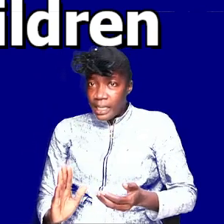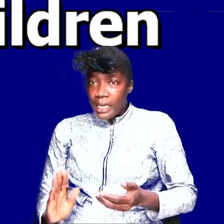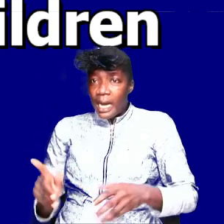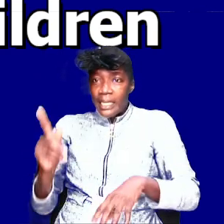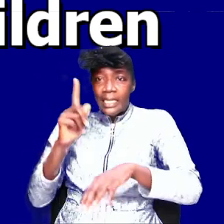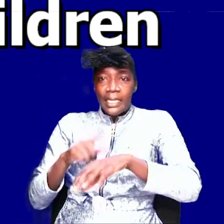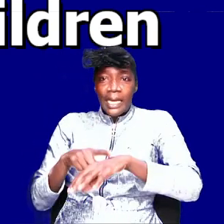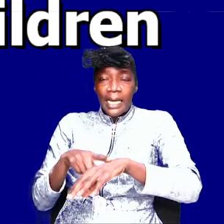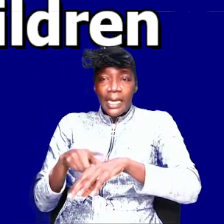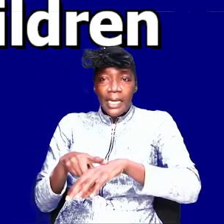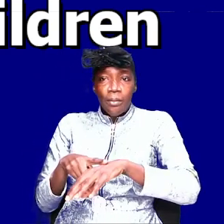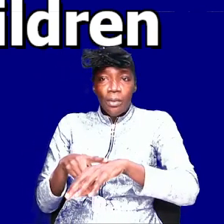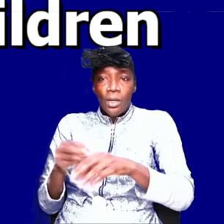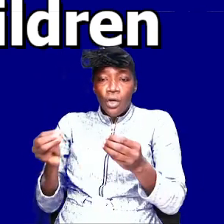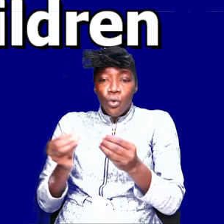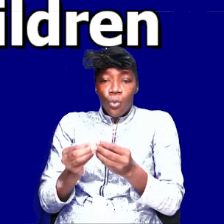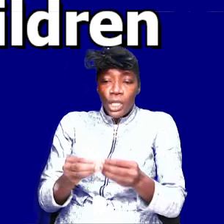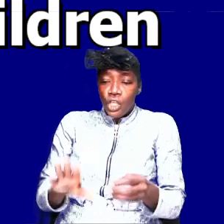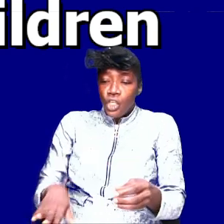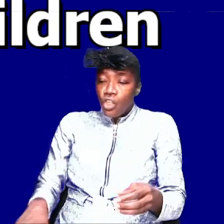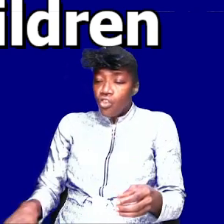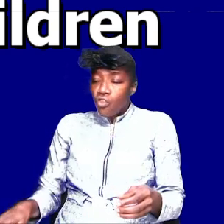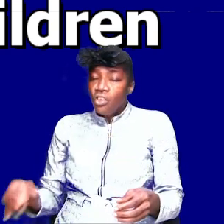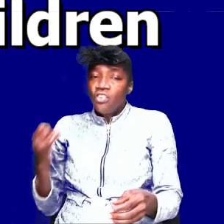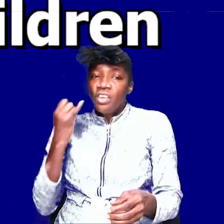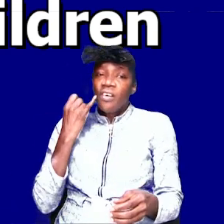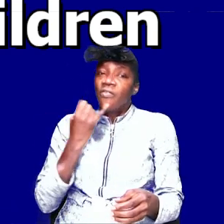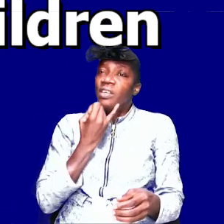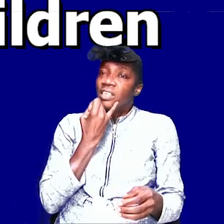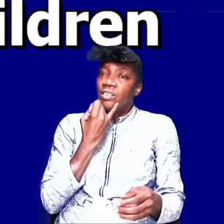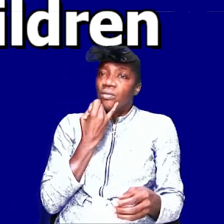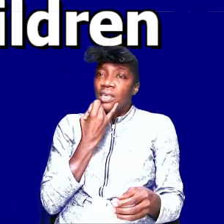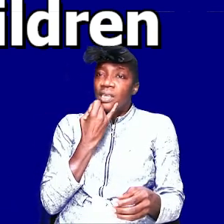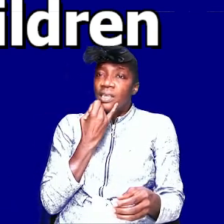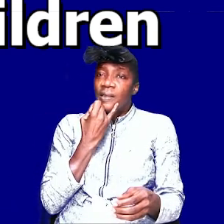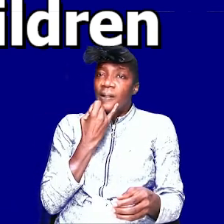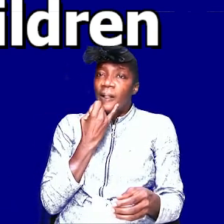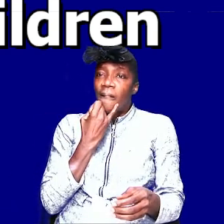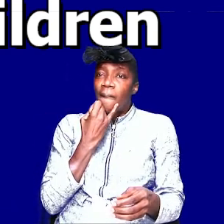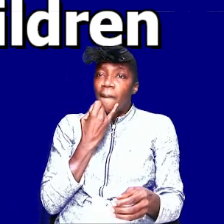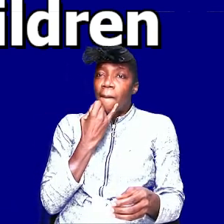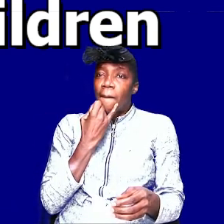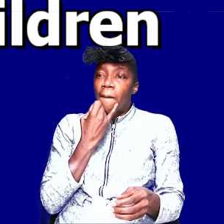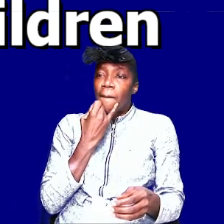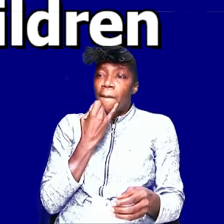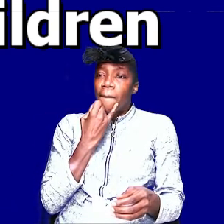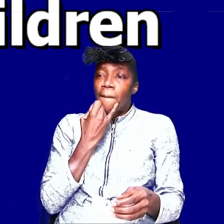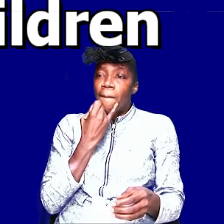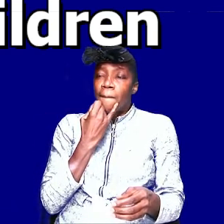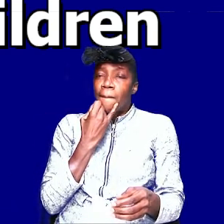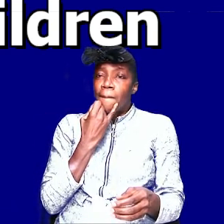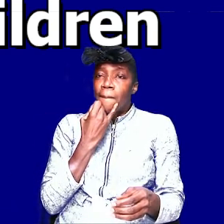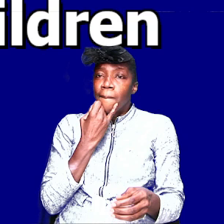time with the children of Israel. Let us go back to the slides.